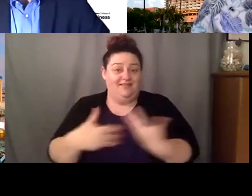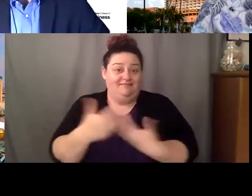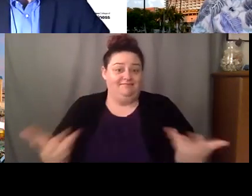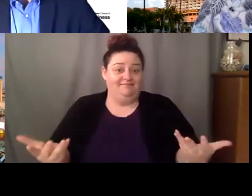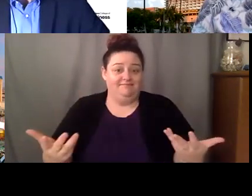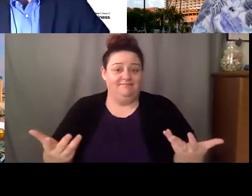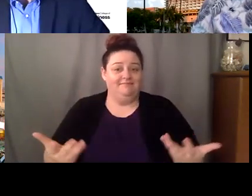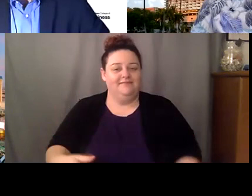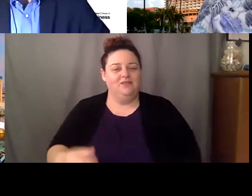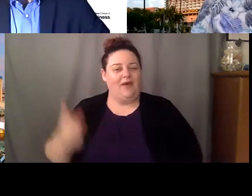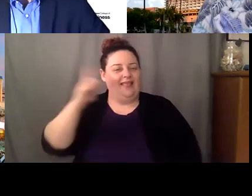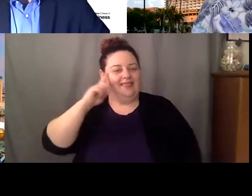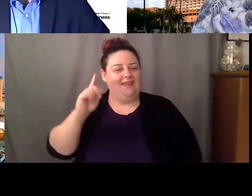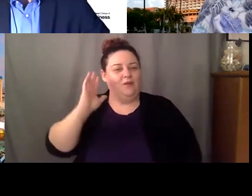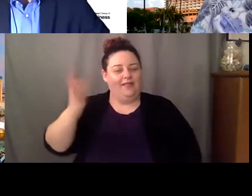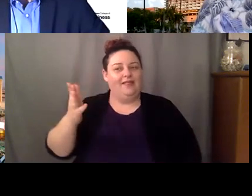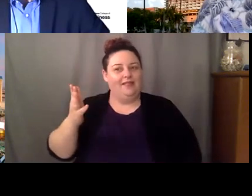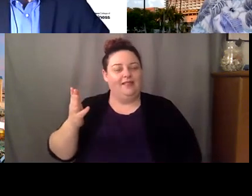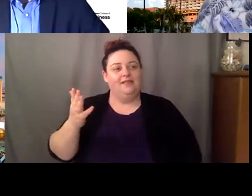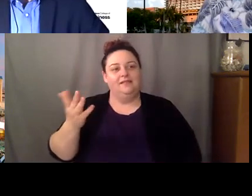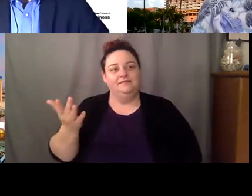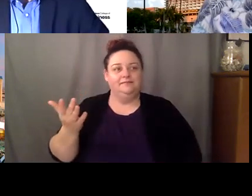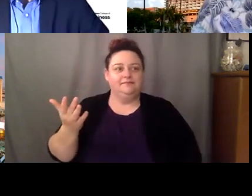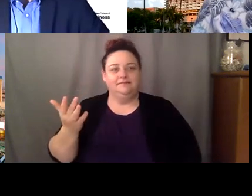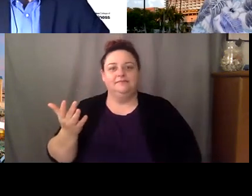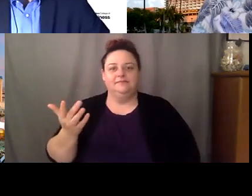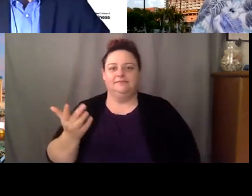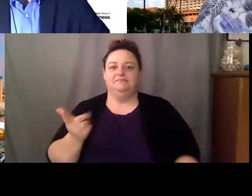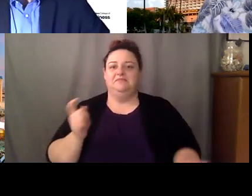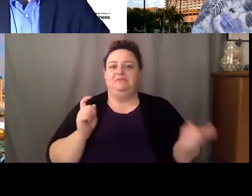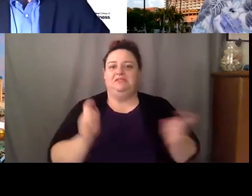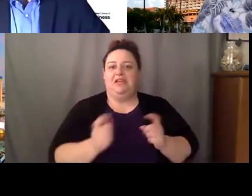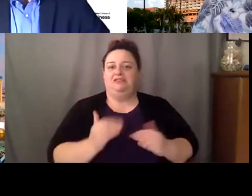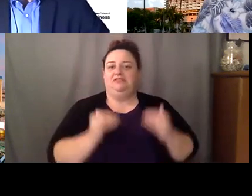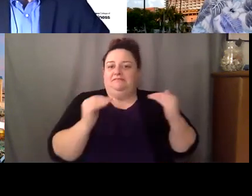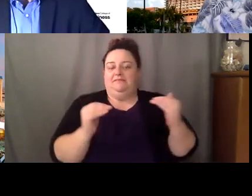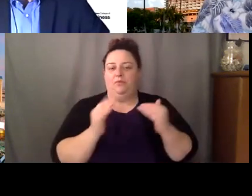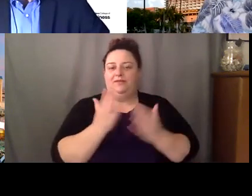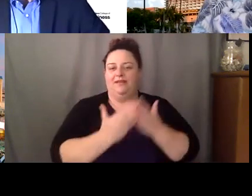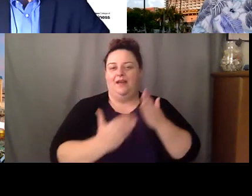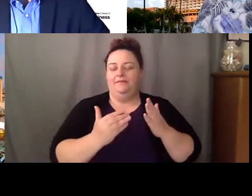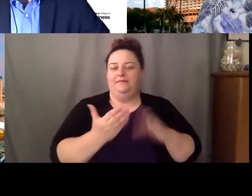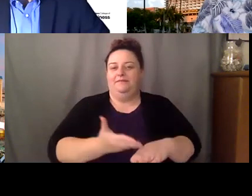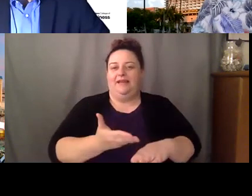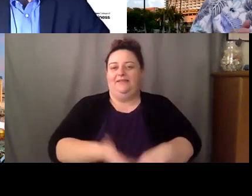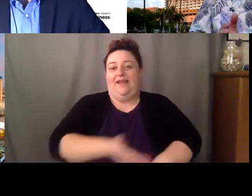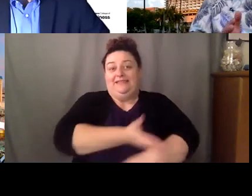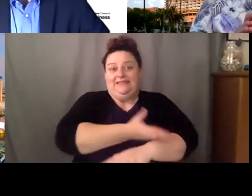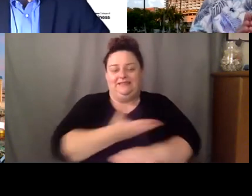I think we'll be able to augment that with certain advances. I don't see that as a